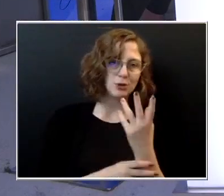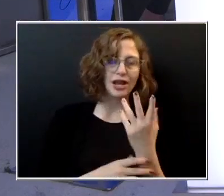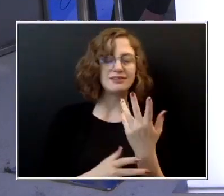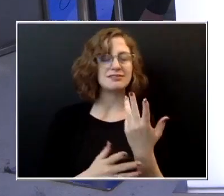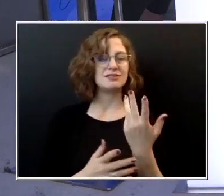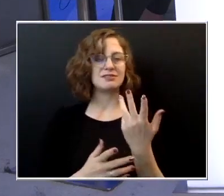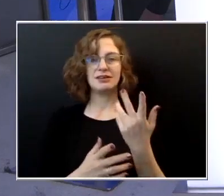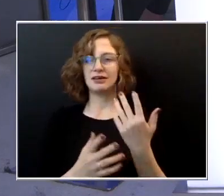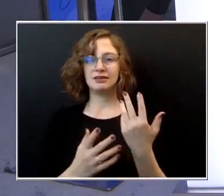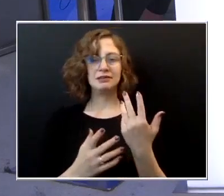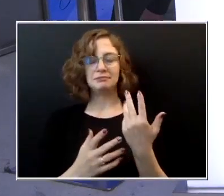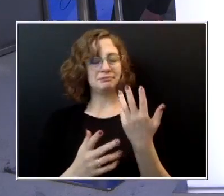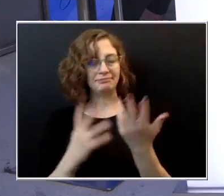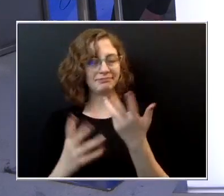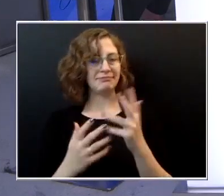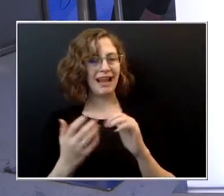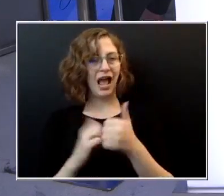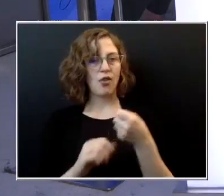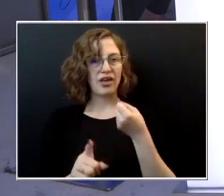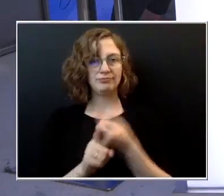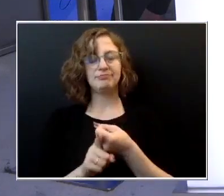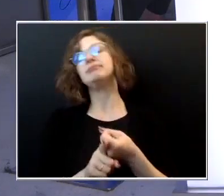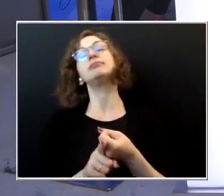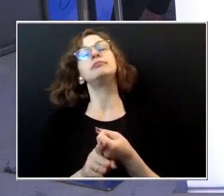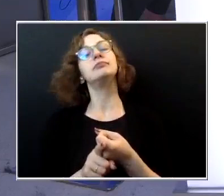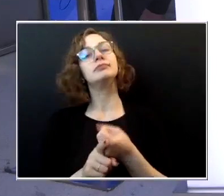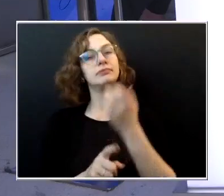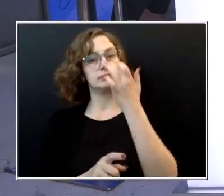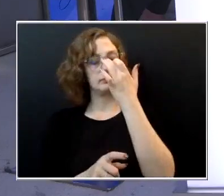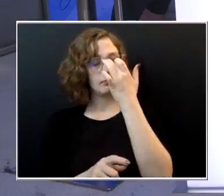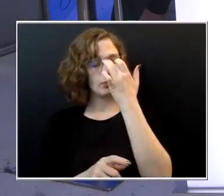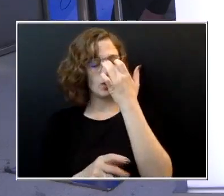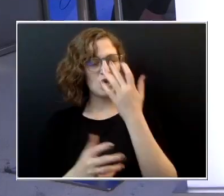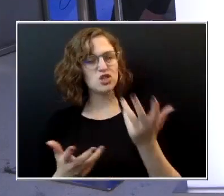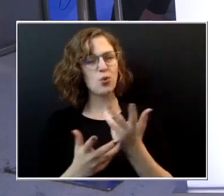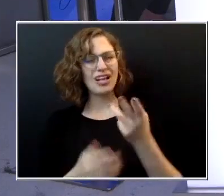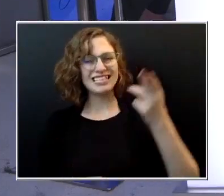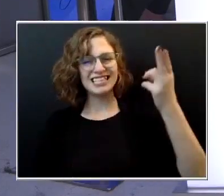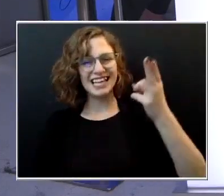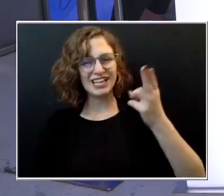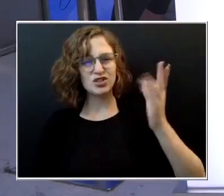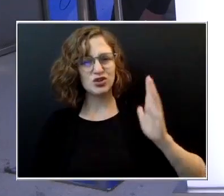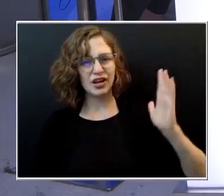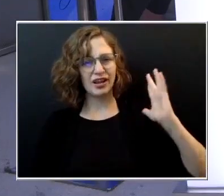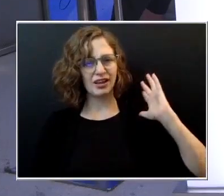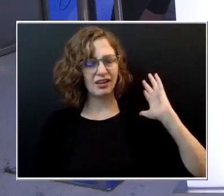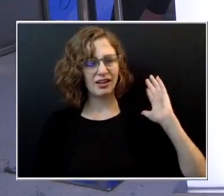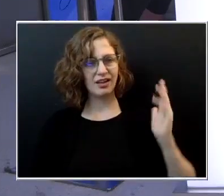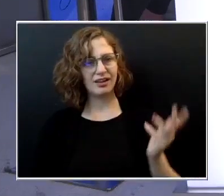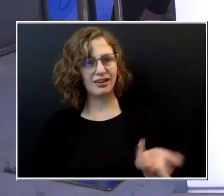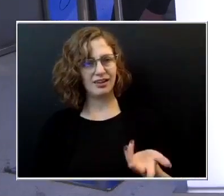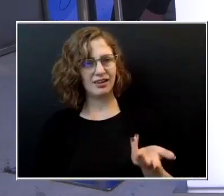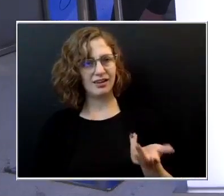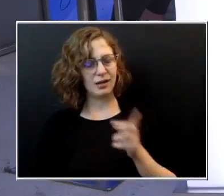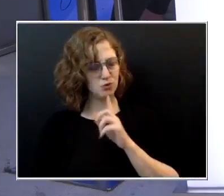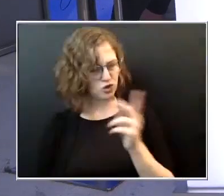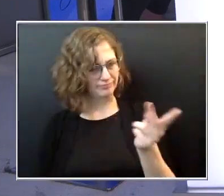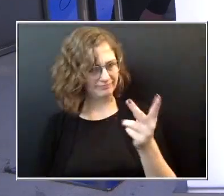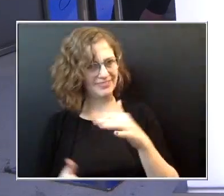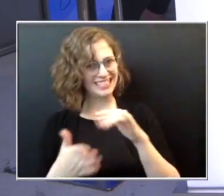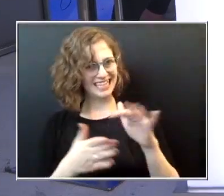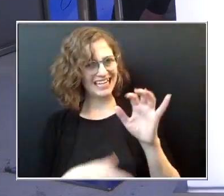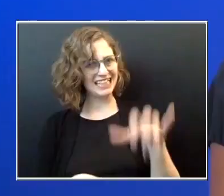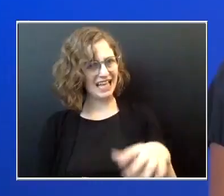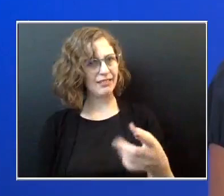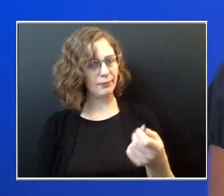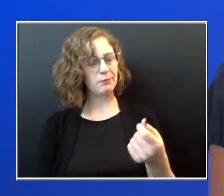speak. Talk to us a little bit about some of that history that's back there. I mean, you guys must be kind of studied that a little bit. A little bit. So we